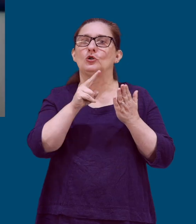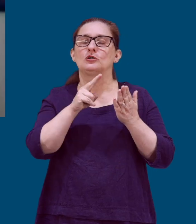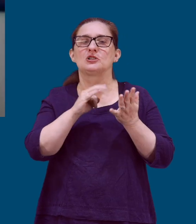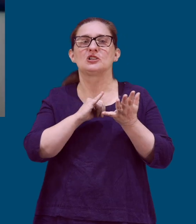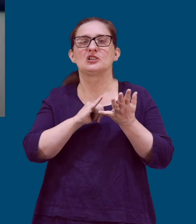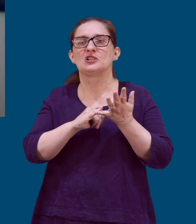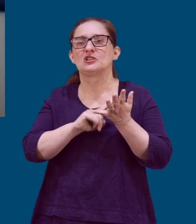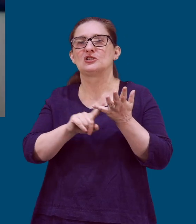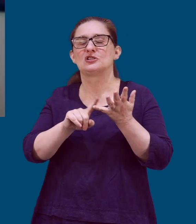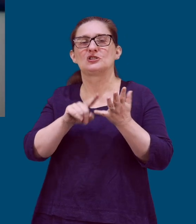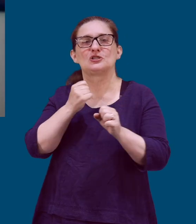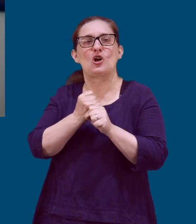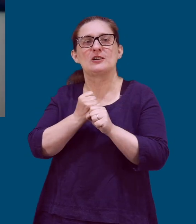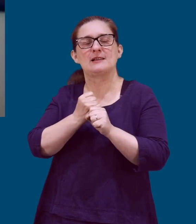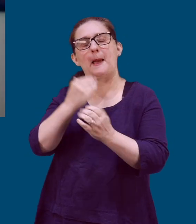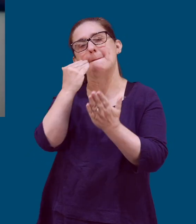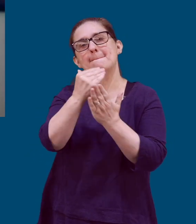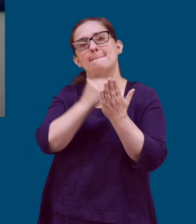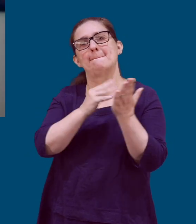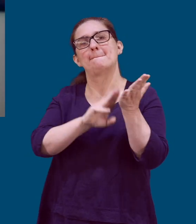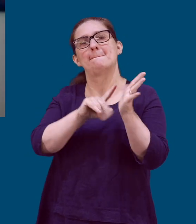Slugs, a Manifesto.